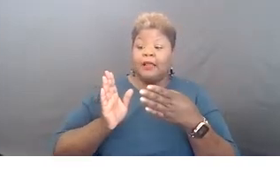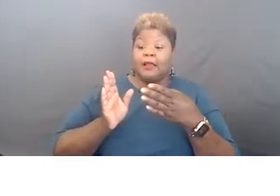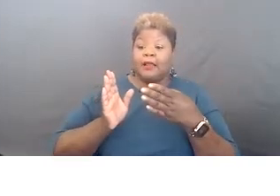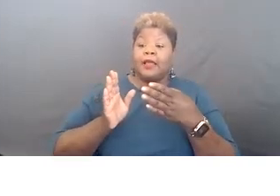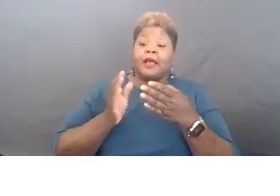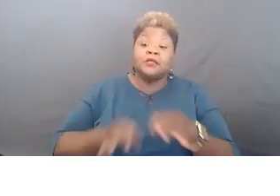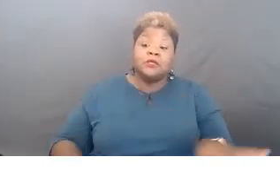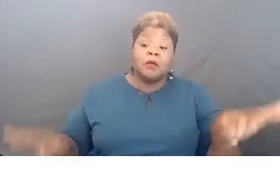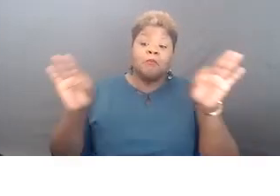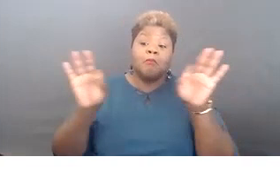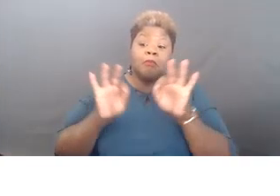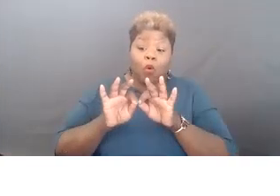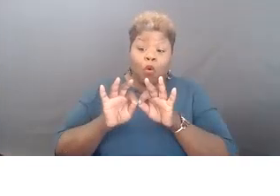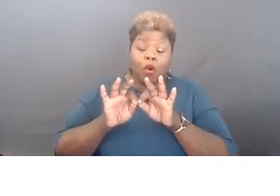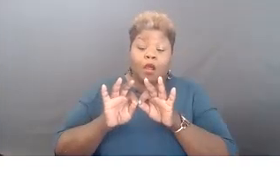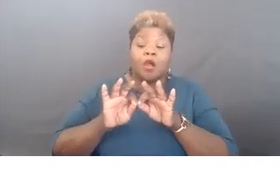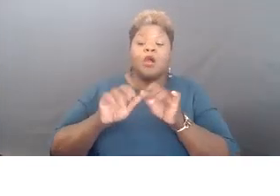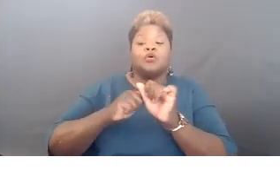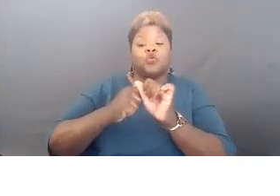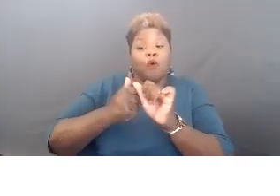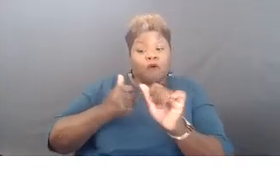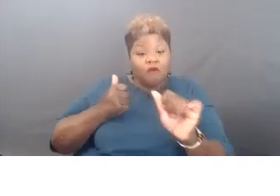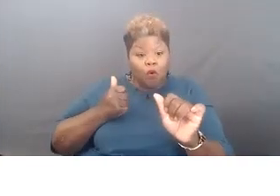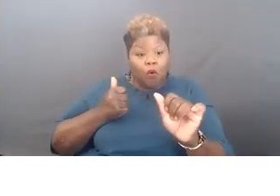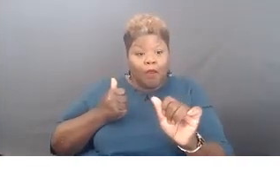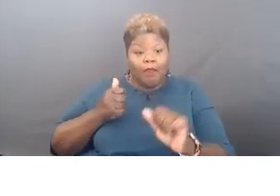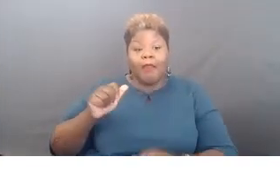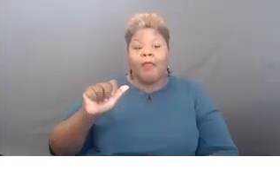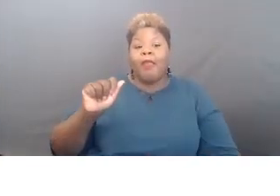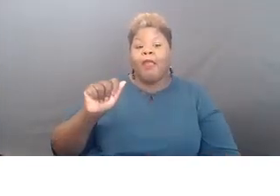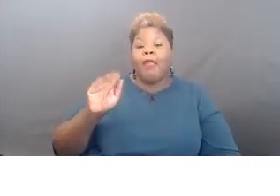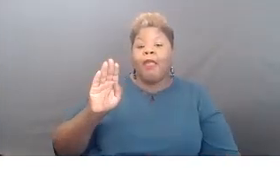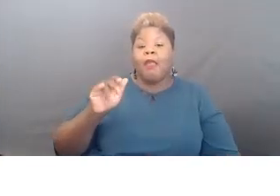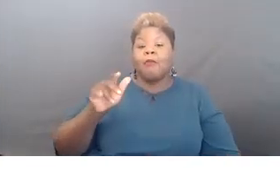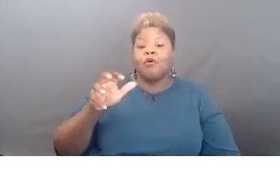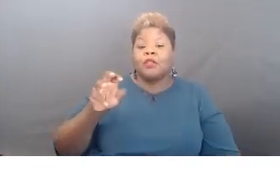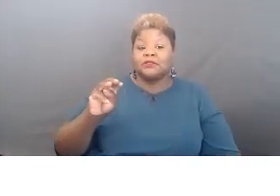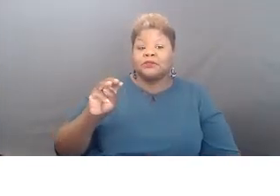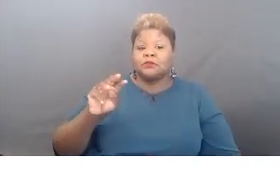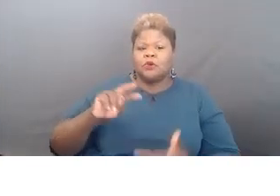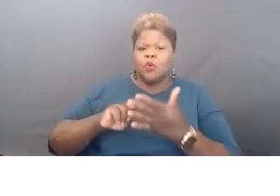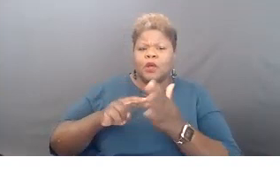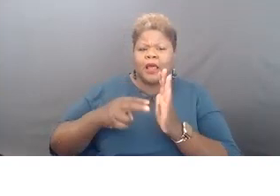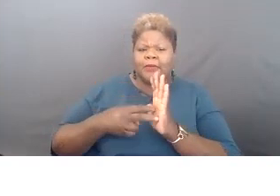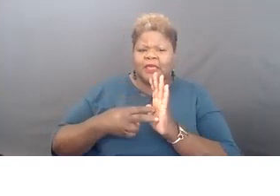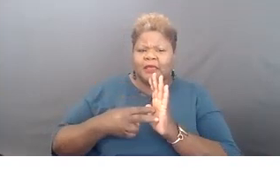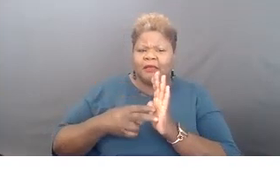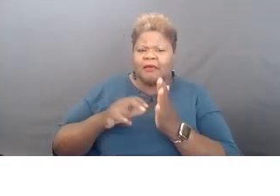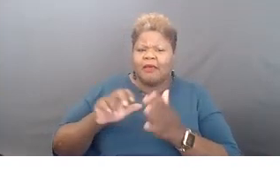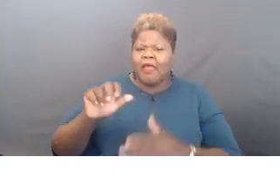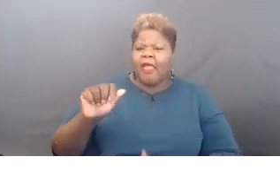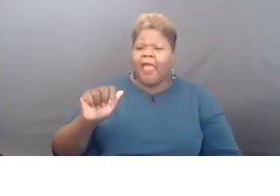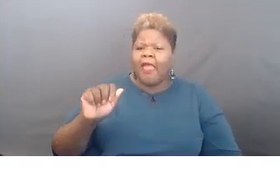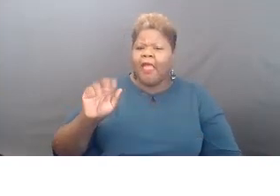utmost importance to avoid ableist language. So what do I mean by ableist language? So